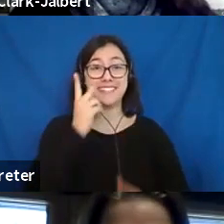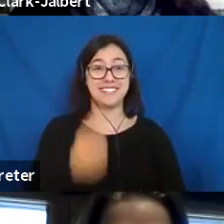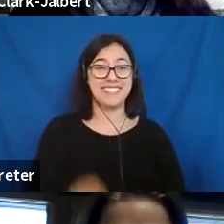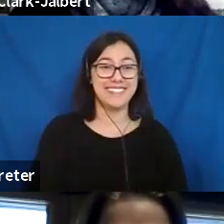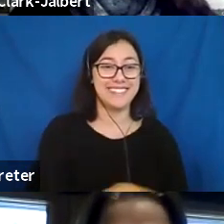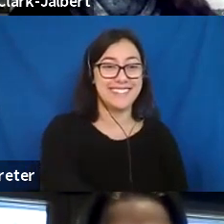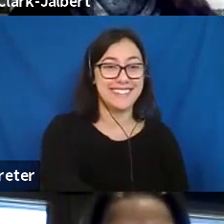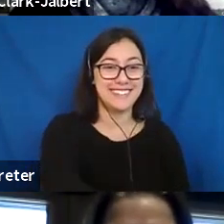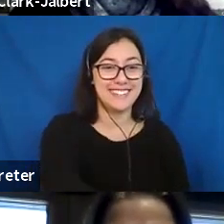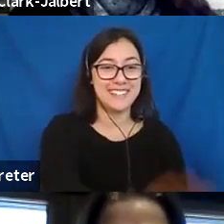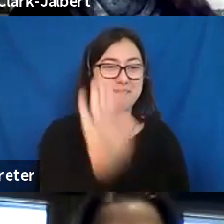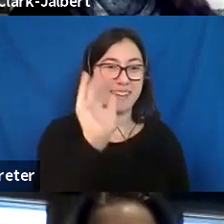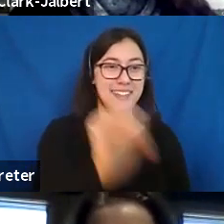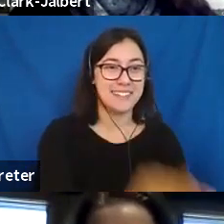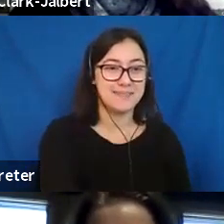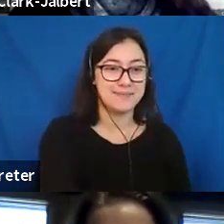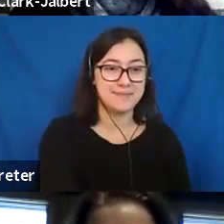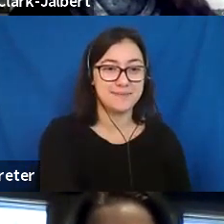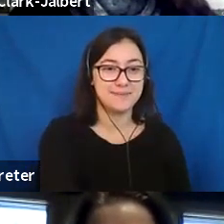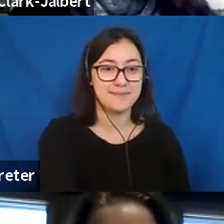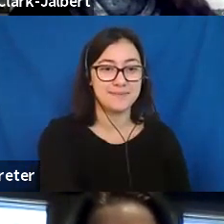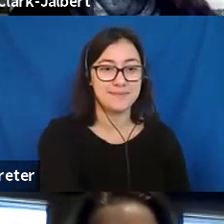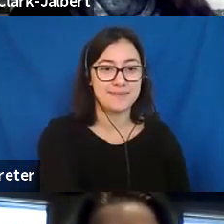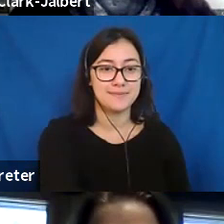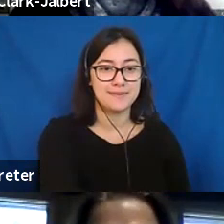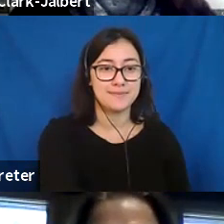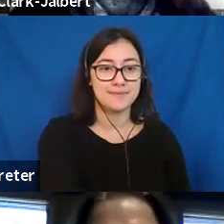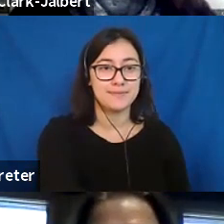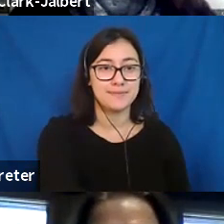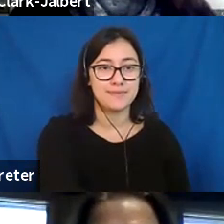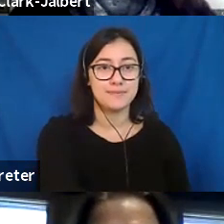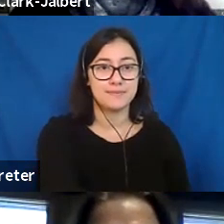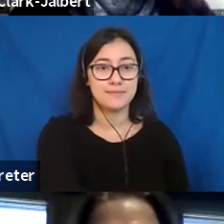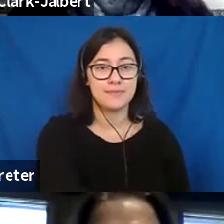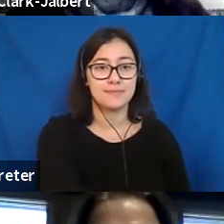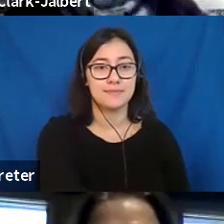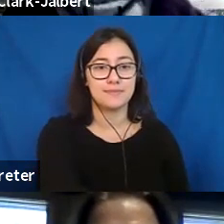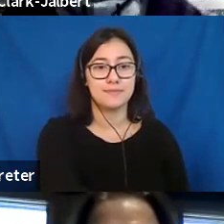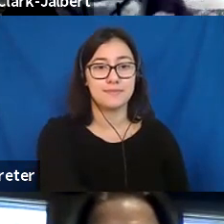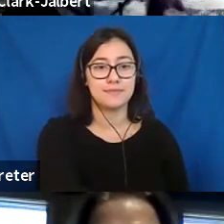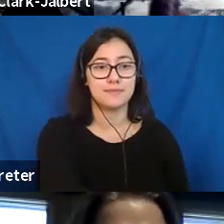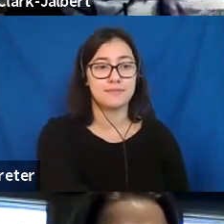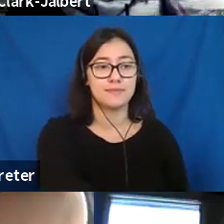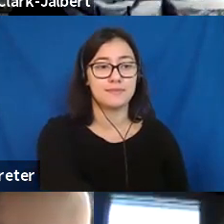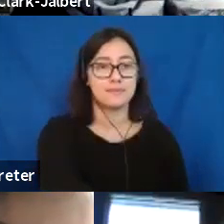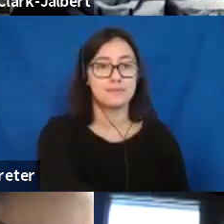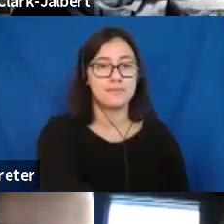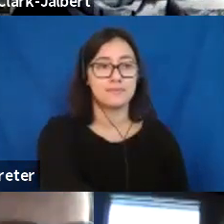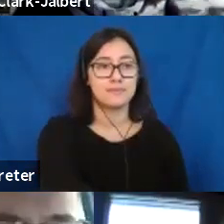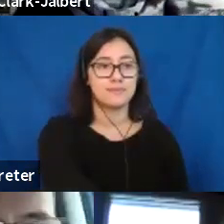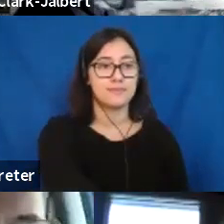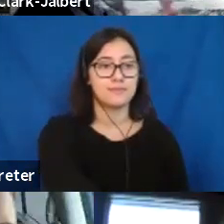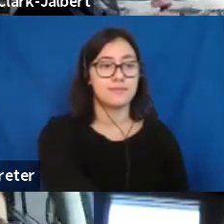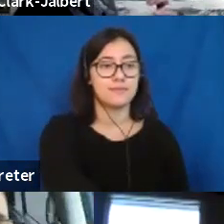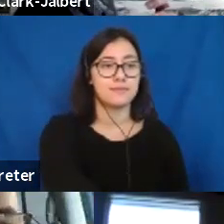this is just the person who's been hurt. If it's not you, you might want to do the same thing, is to get them alone and say, is this a good time to talk about